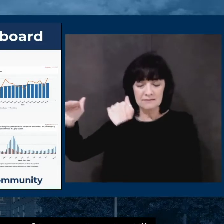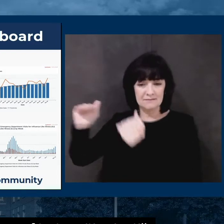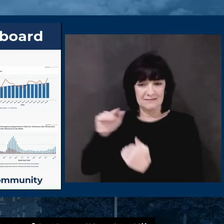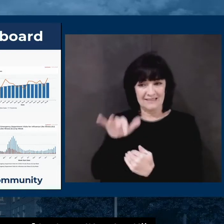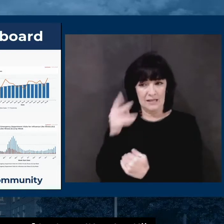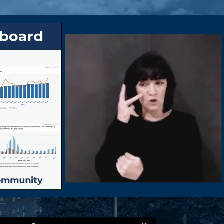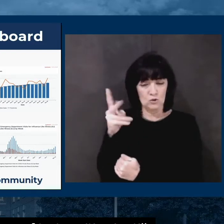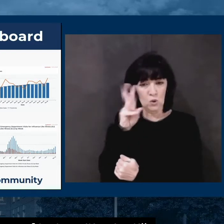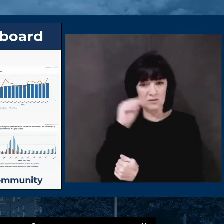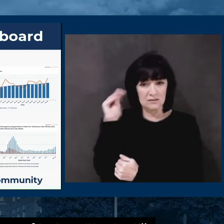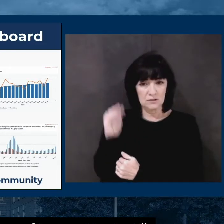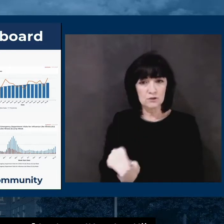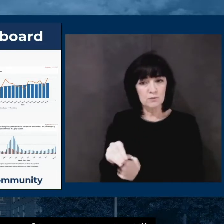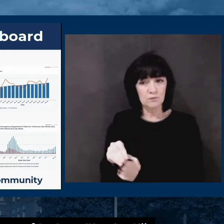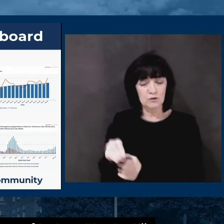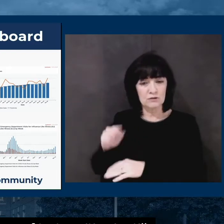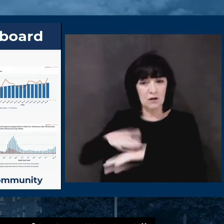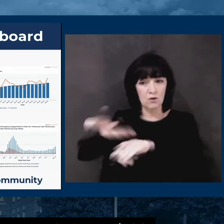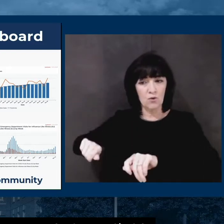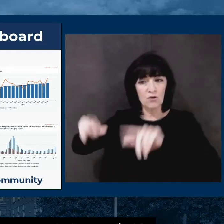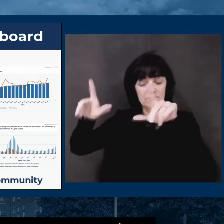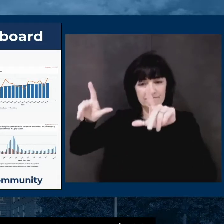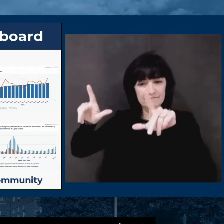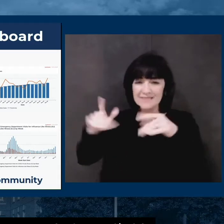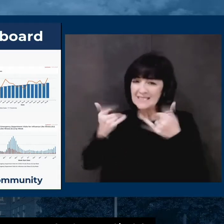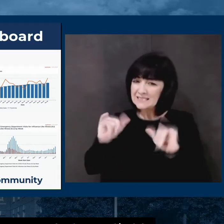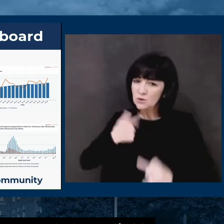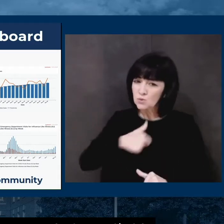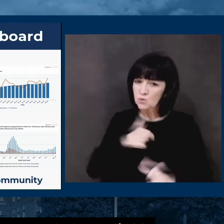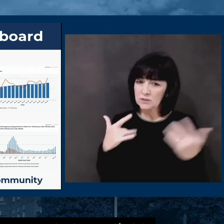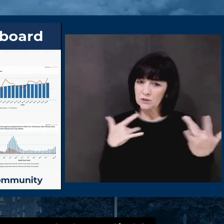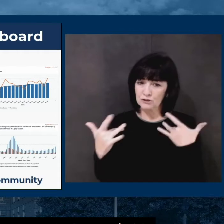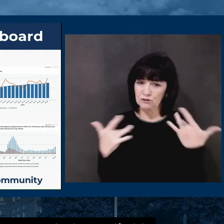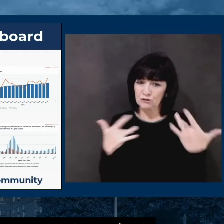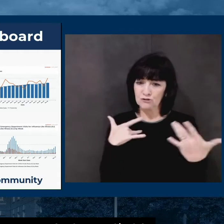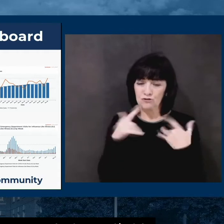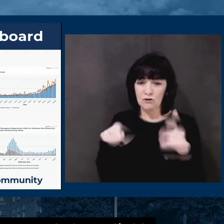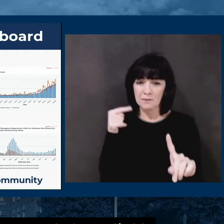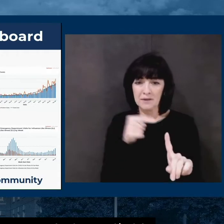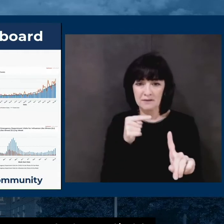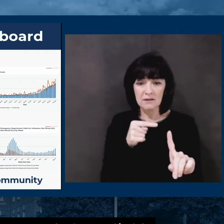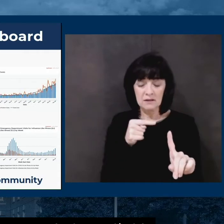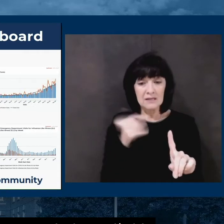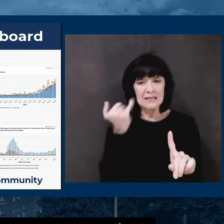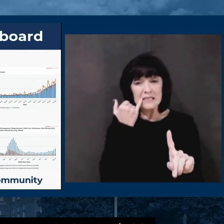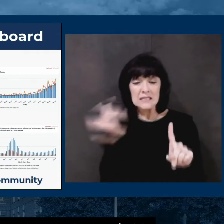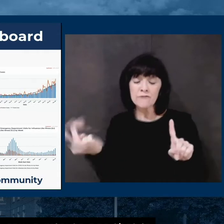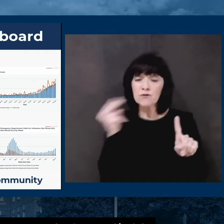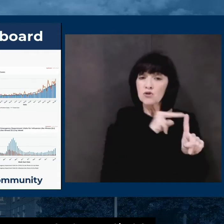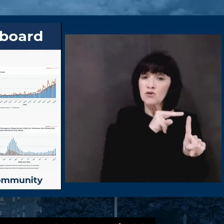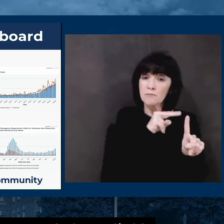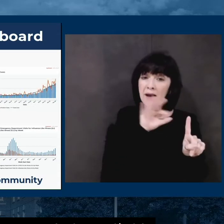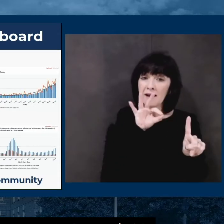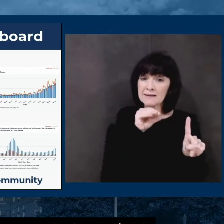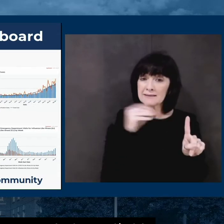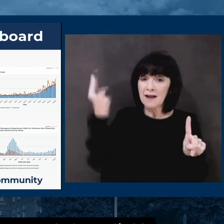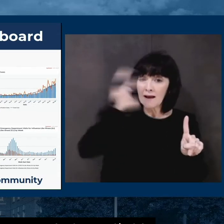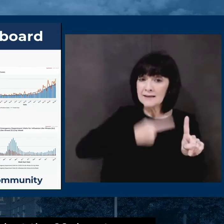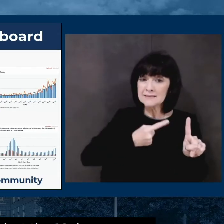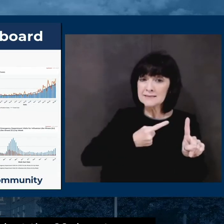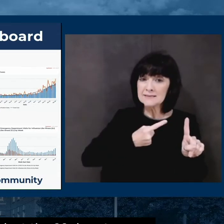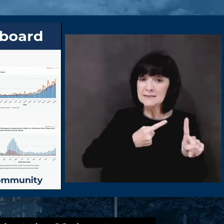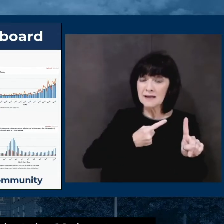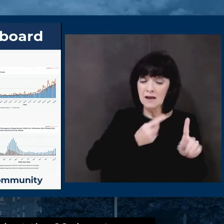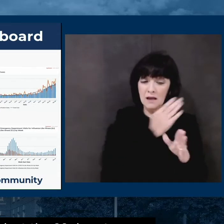which is concerning. If you take another step back and look at the 90-day view, you can see the run up